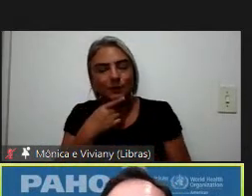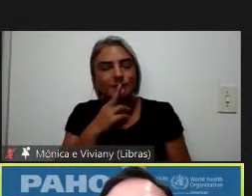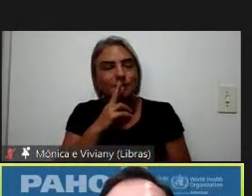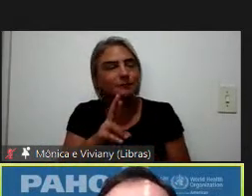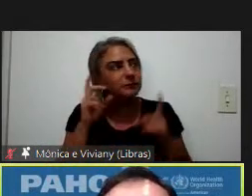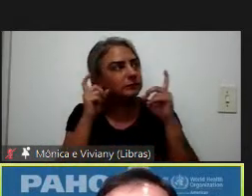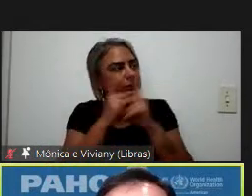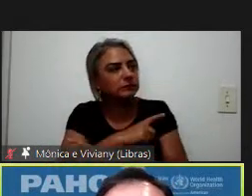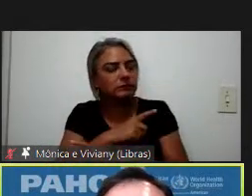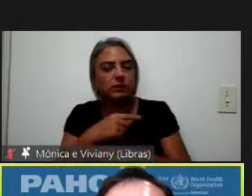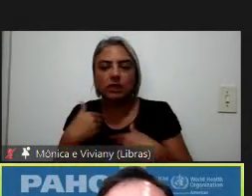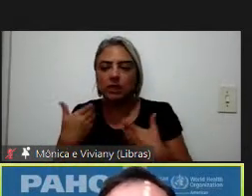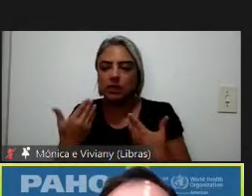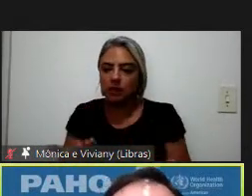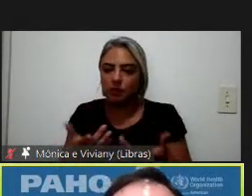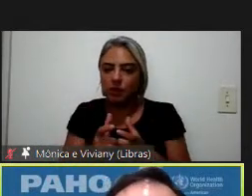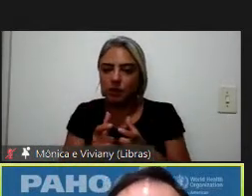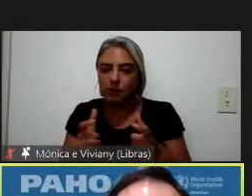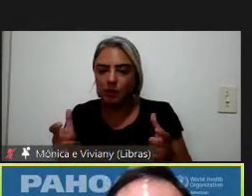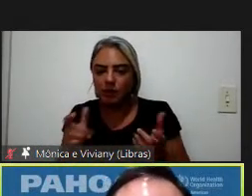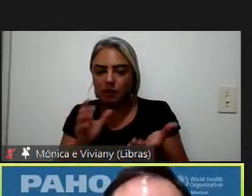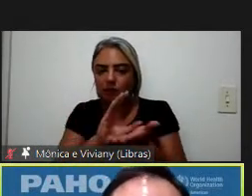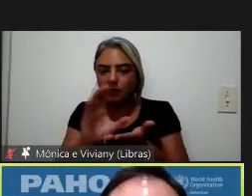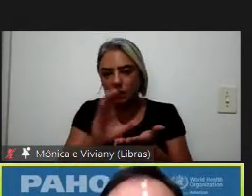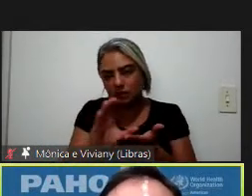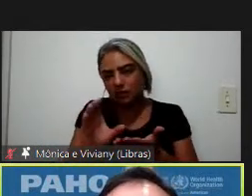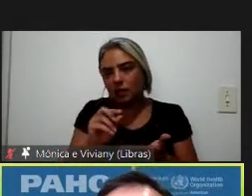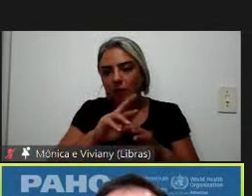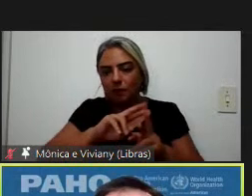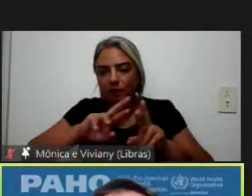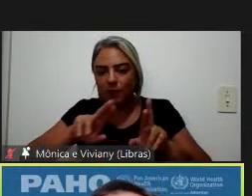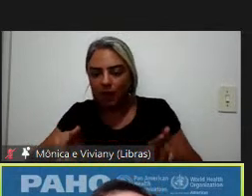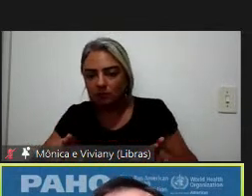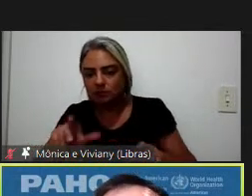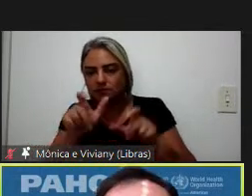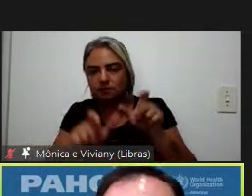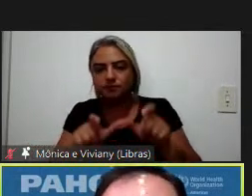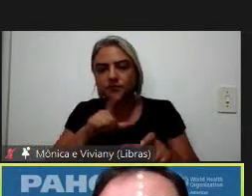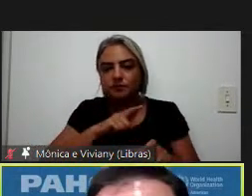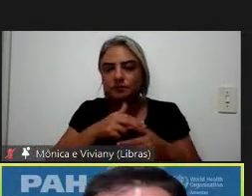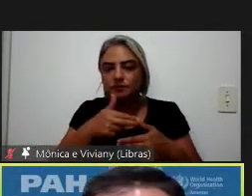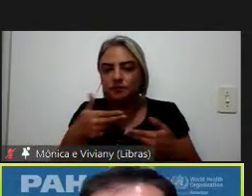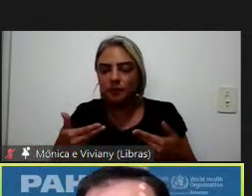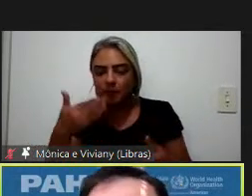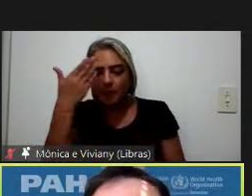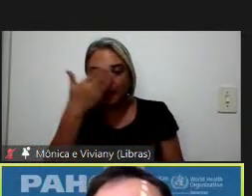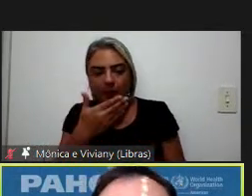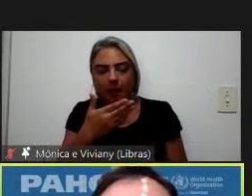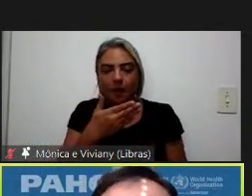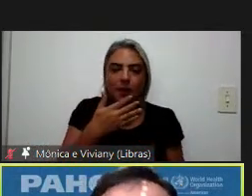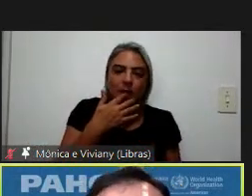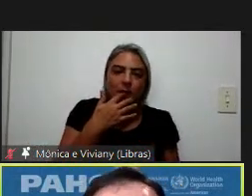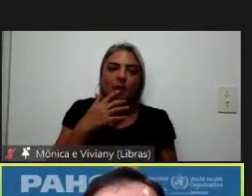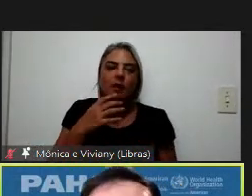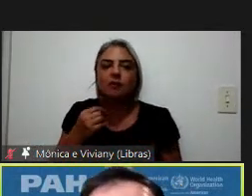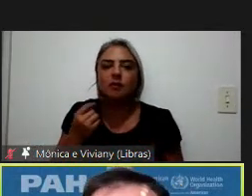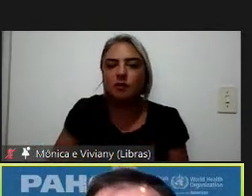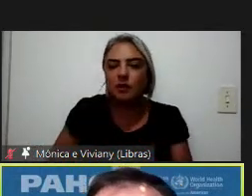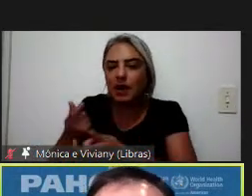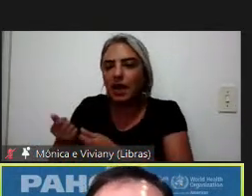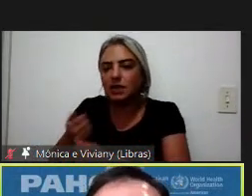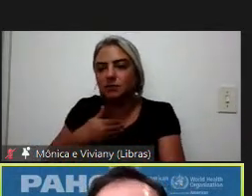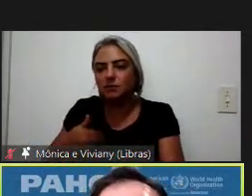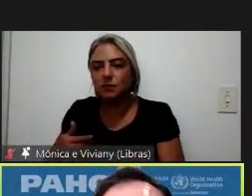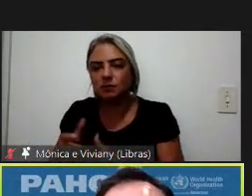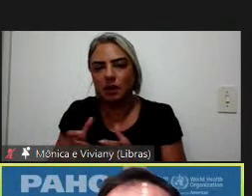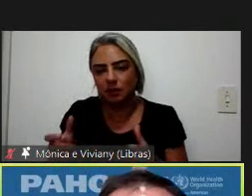very difficult thing to be answered, when we increase the financing in many ways, there is something that is very evident that has to